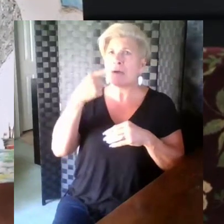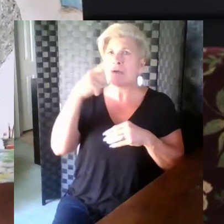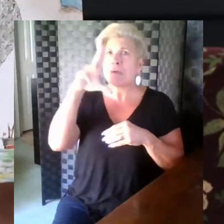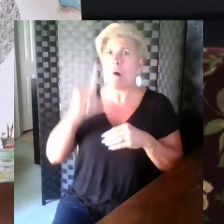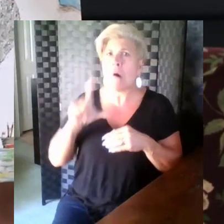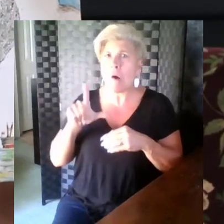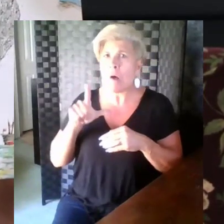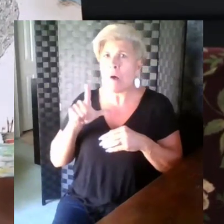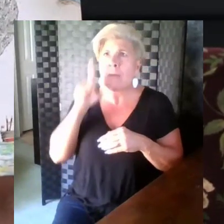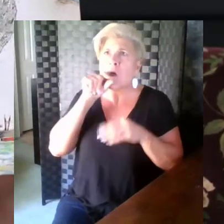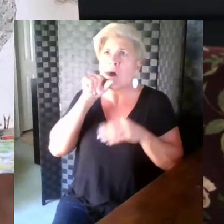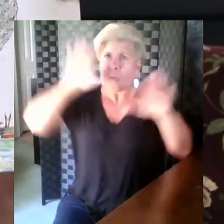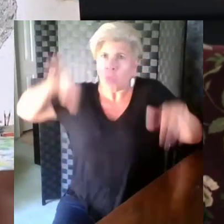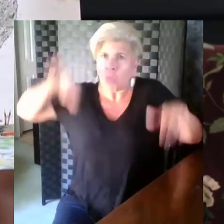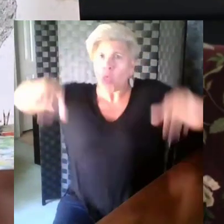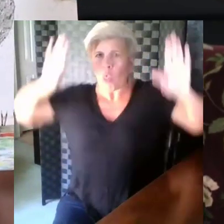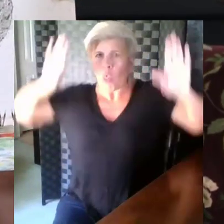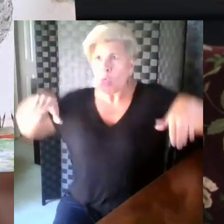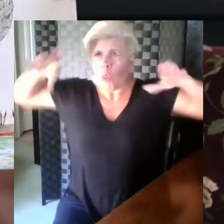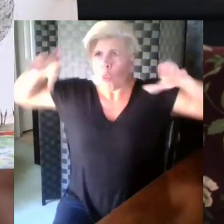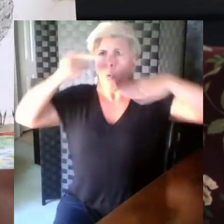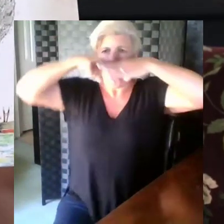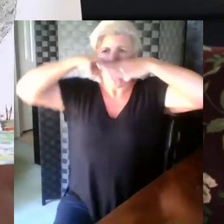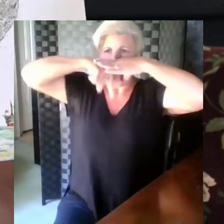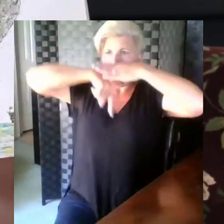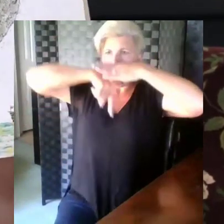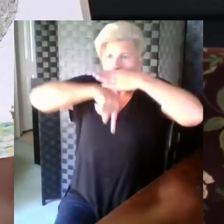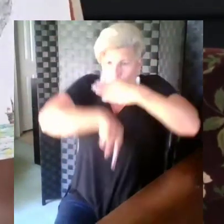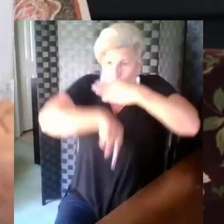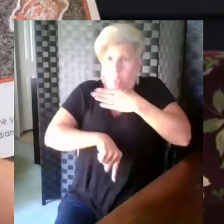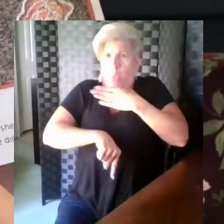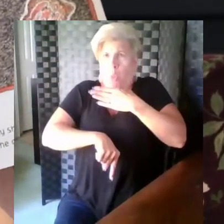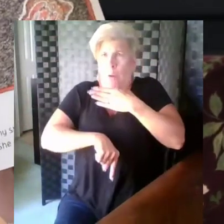gull. It wasn't dull to swallow a gull.